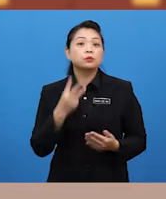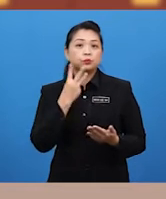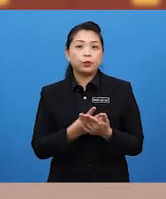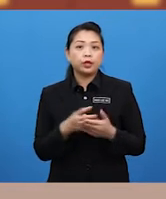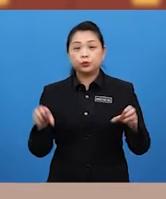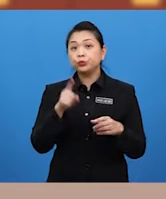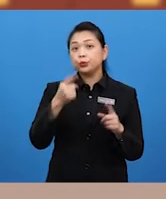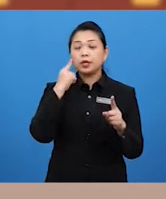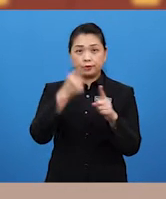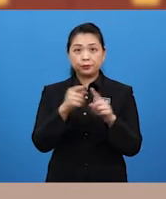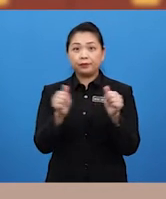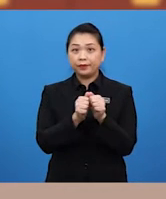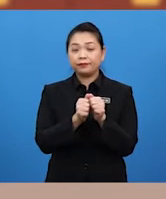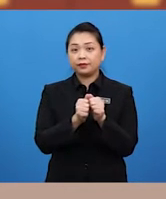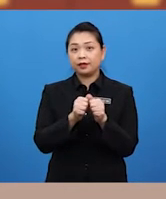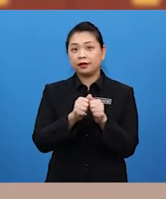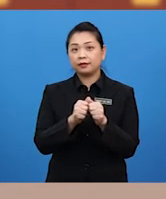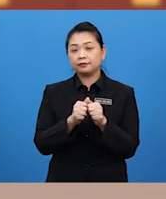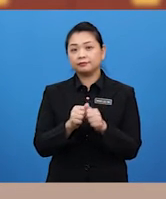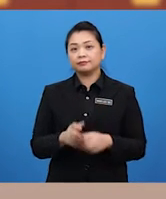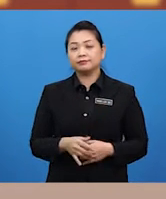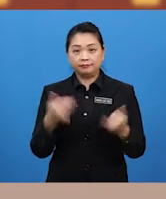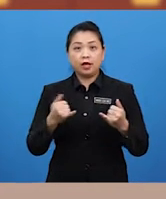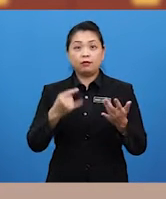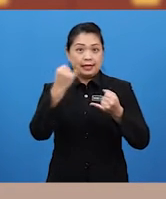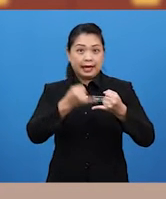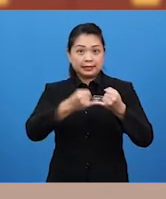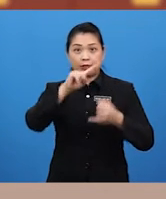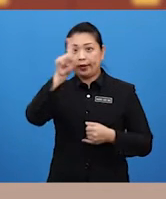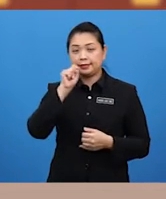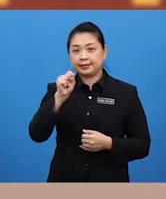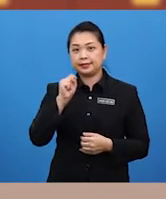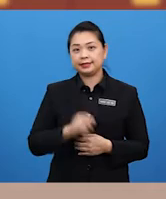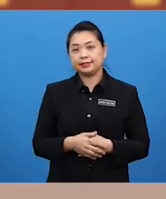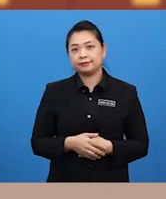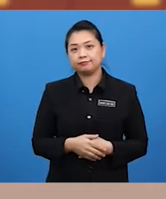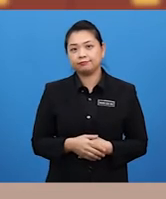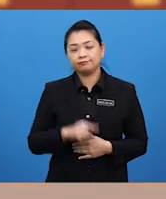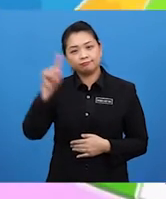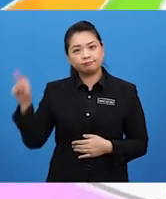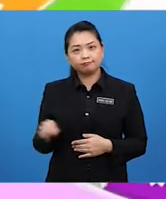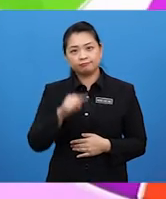Well, do you agree with the answer? Let's do the last question for this activity.